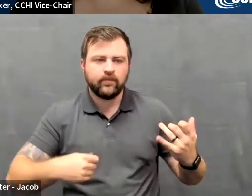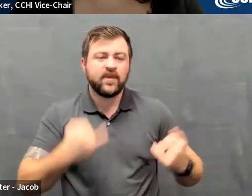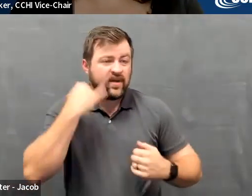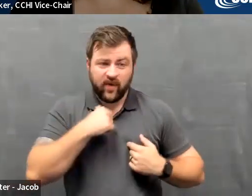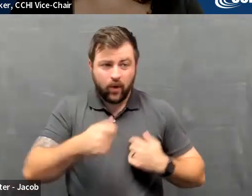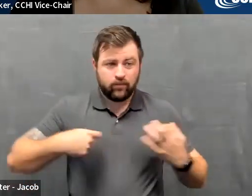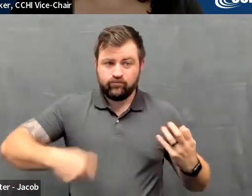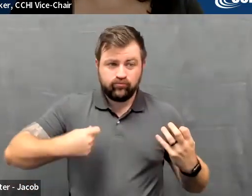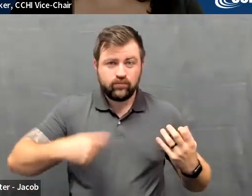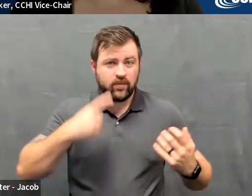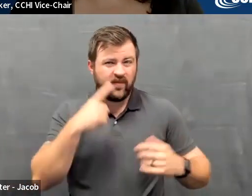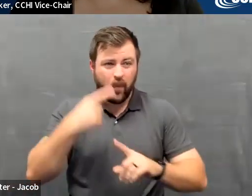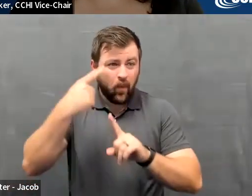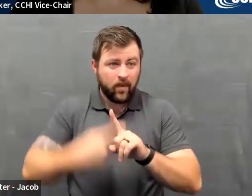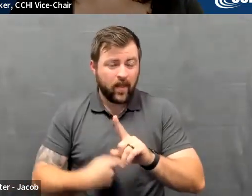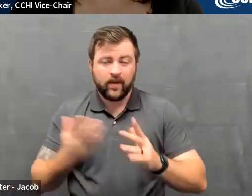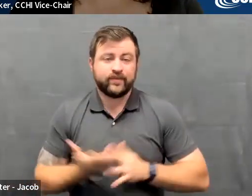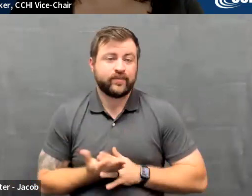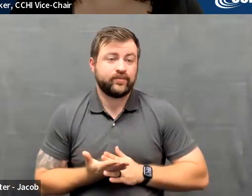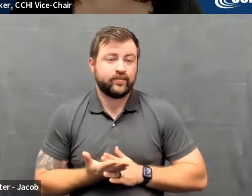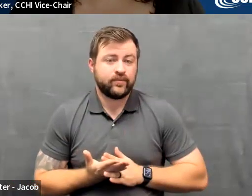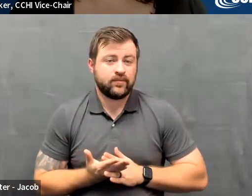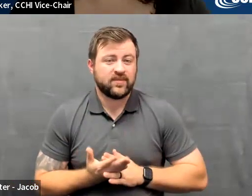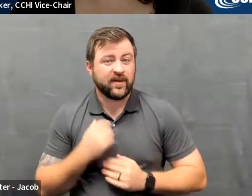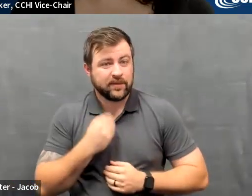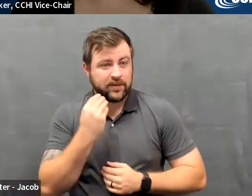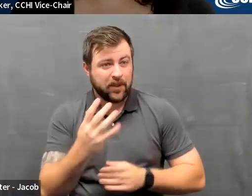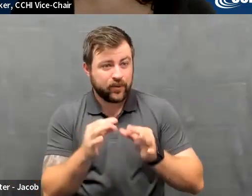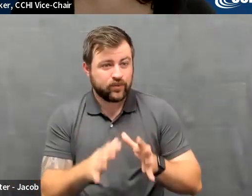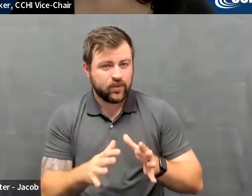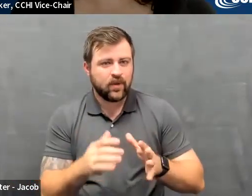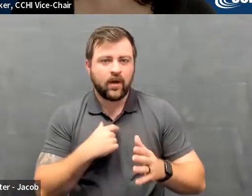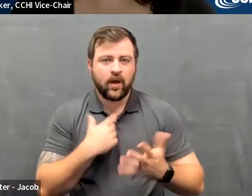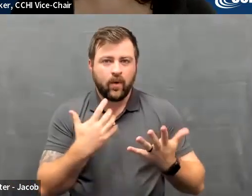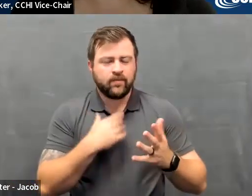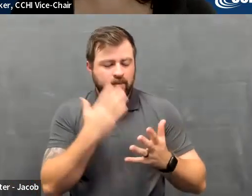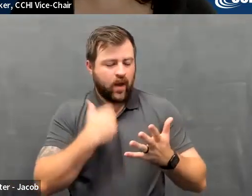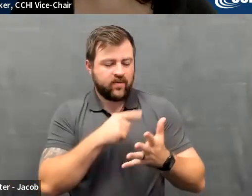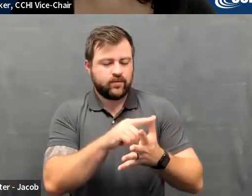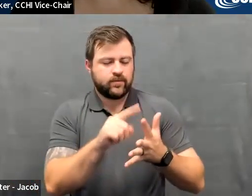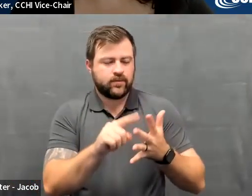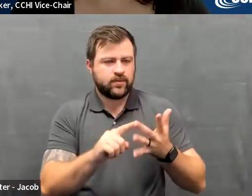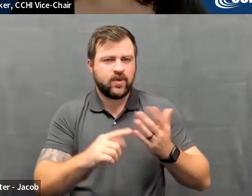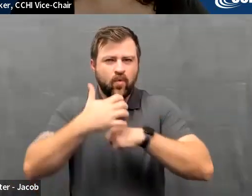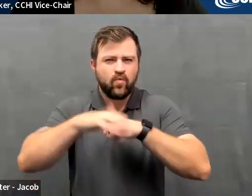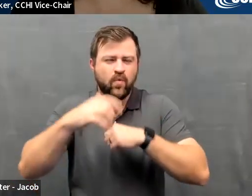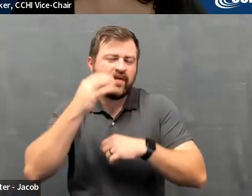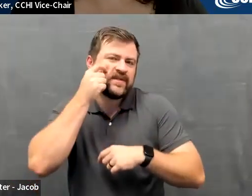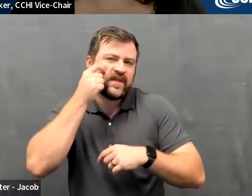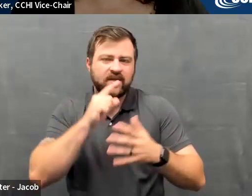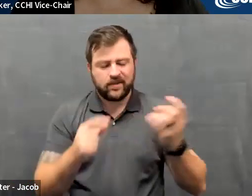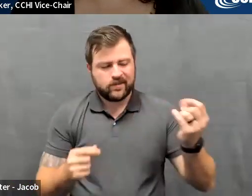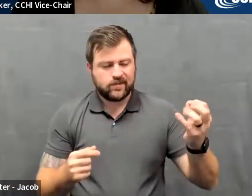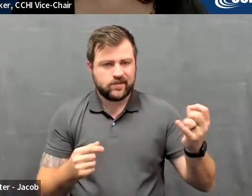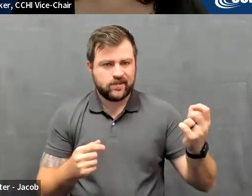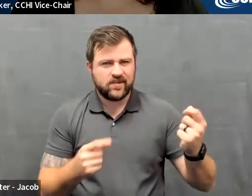my guitar for a month, this is what I usually tell interpreters, I get calluses on my finger. It gets really hard for me to move from one